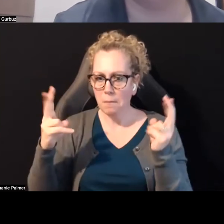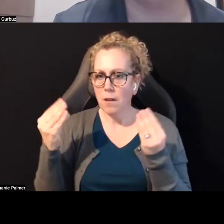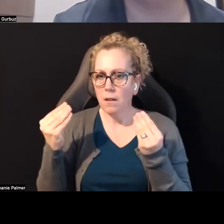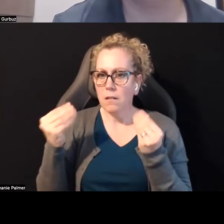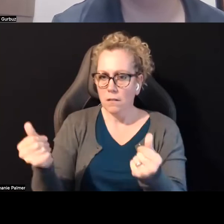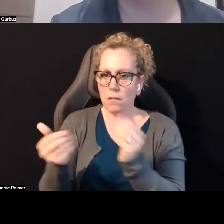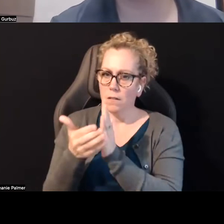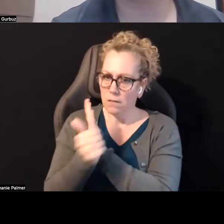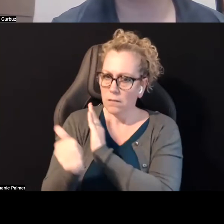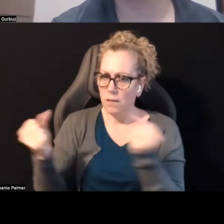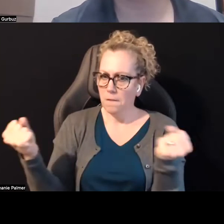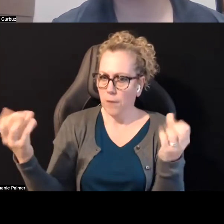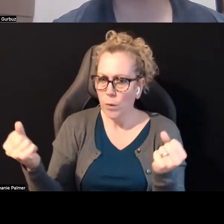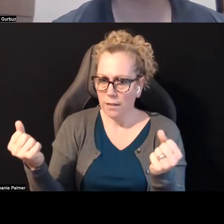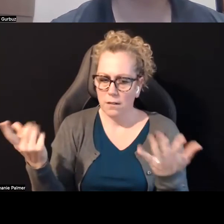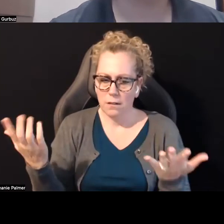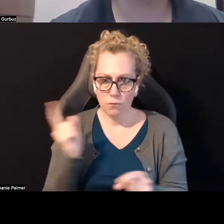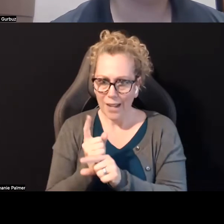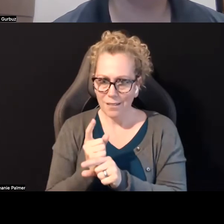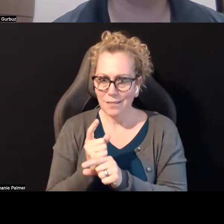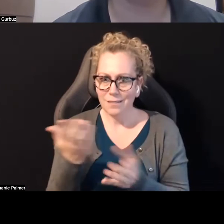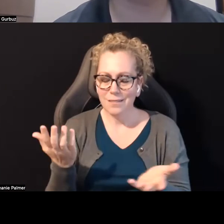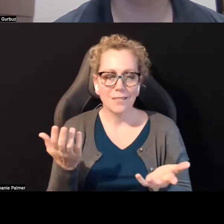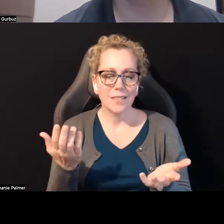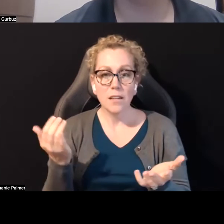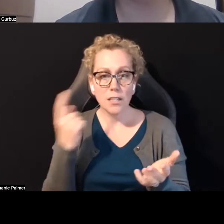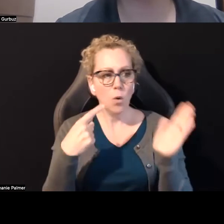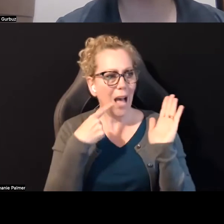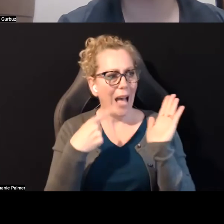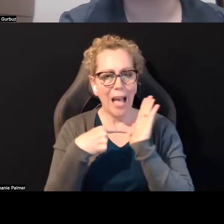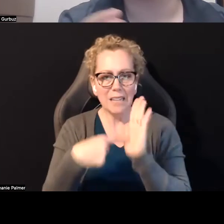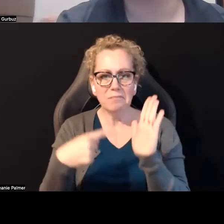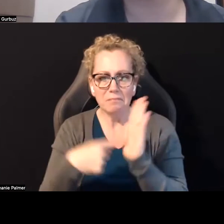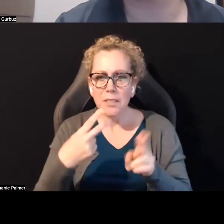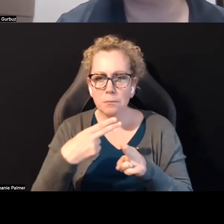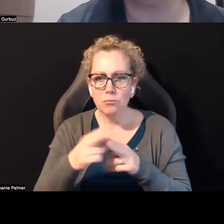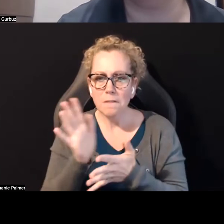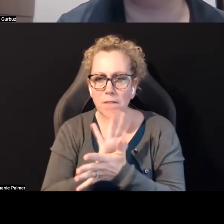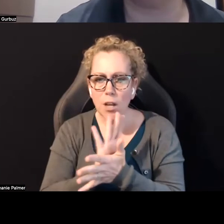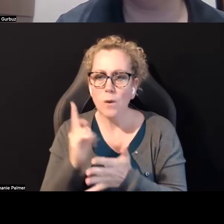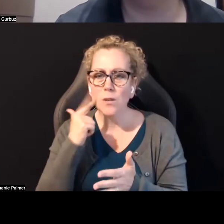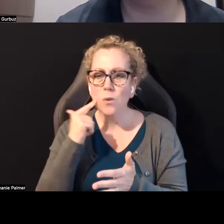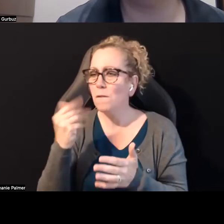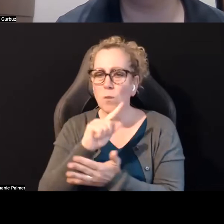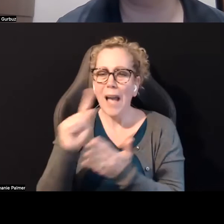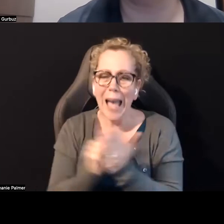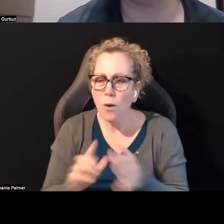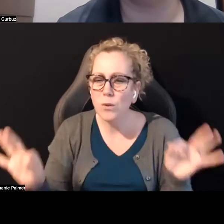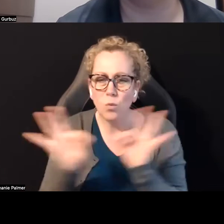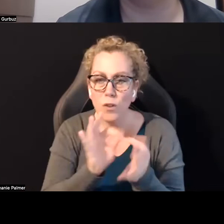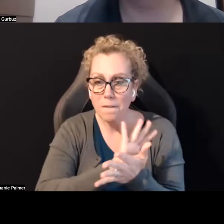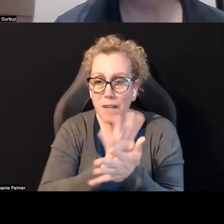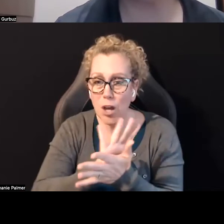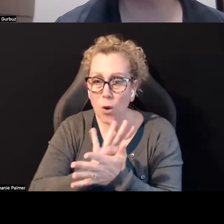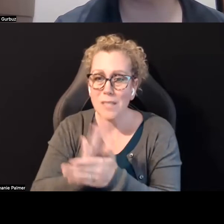fluent signers. So just showing a few videos or even several hours of videos to a hearing